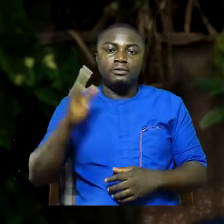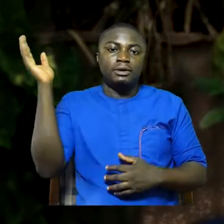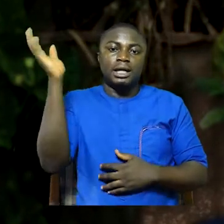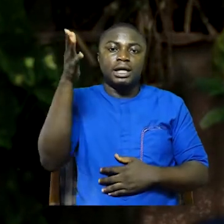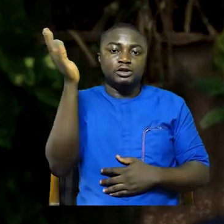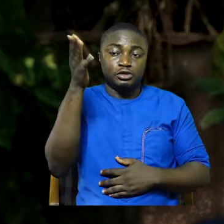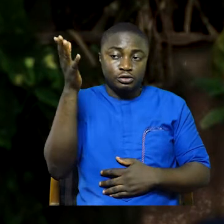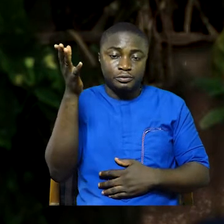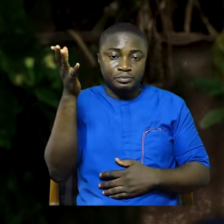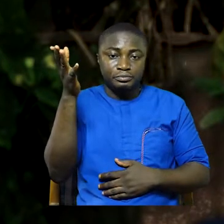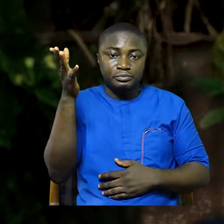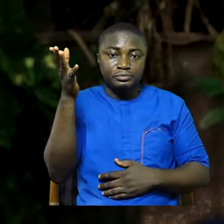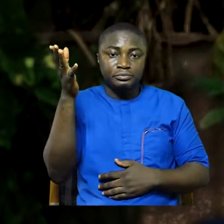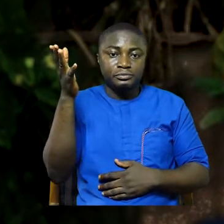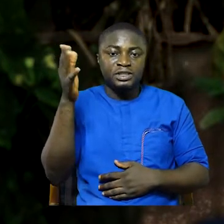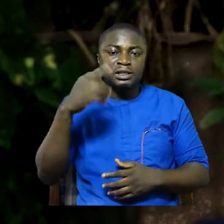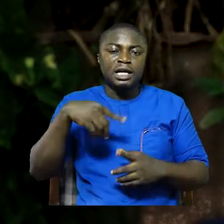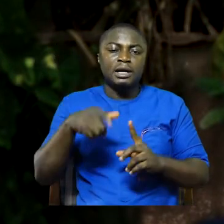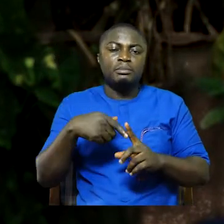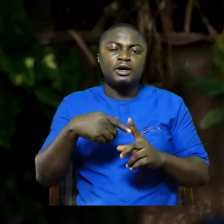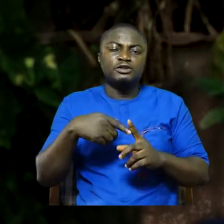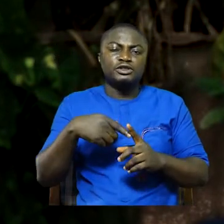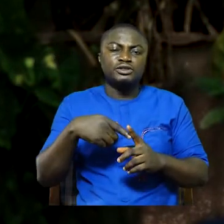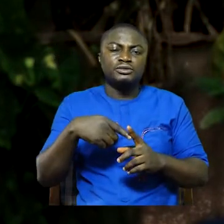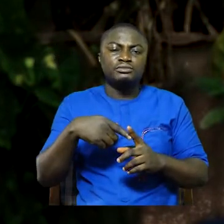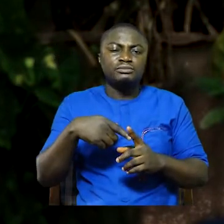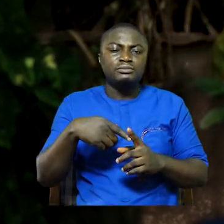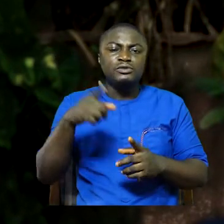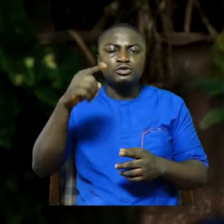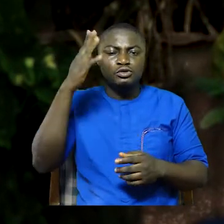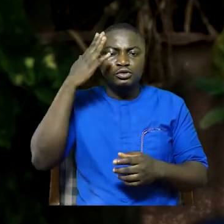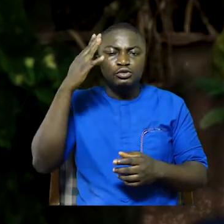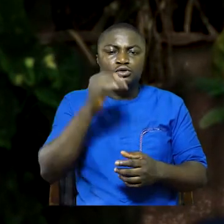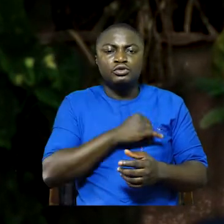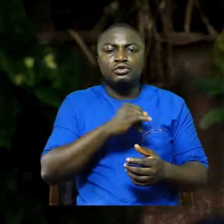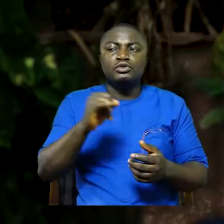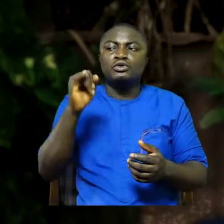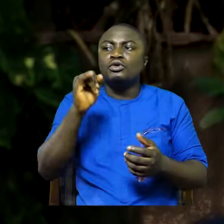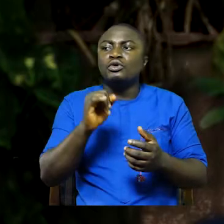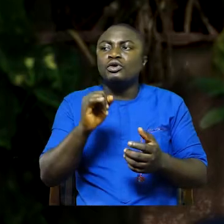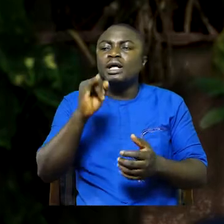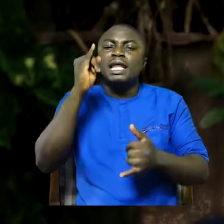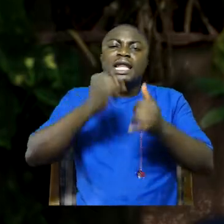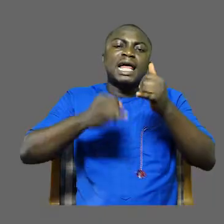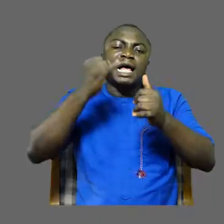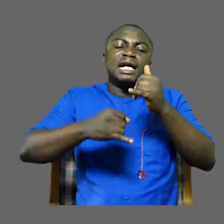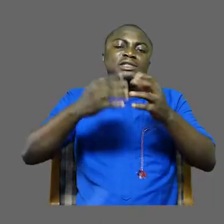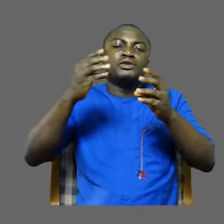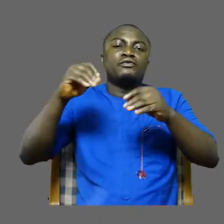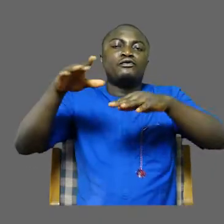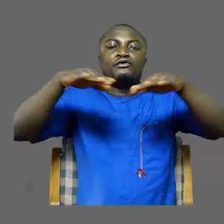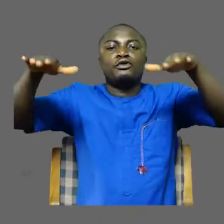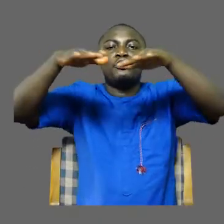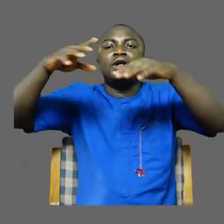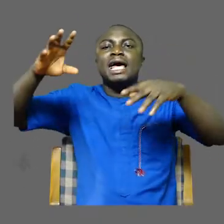Where we normally have lectures about Ofrima, I don't even know, University of Otago, Ofrima,